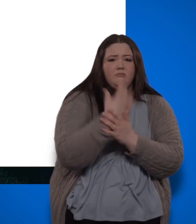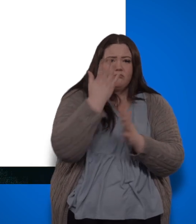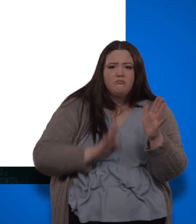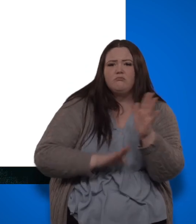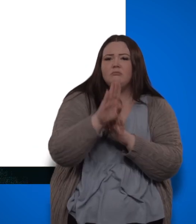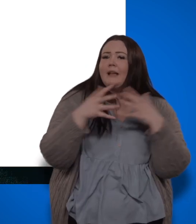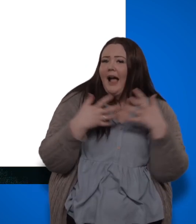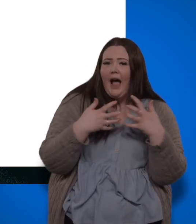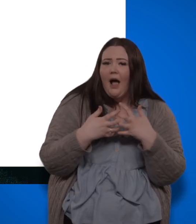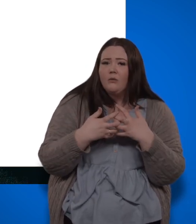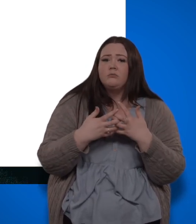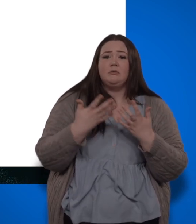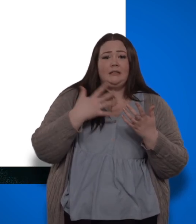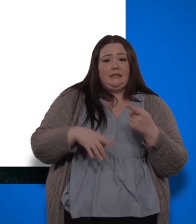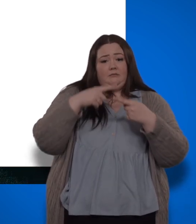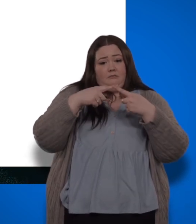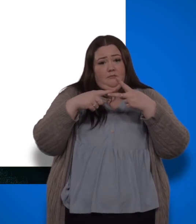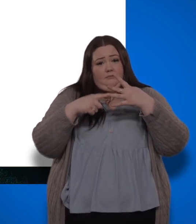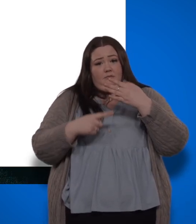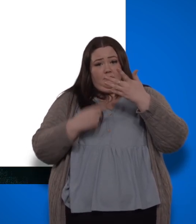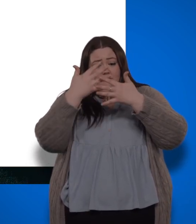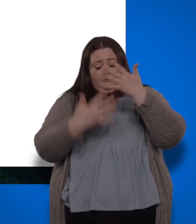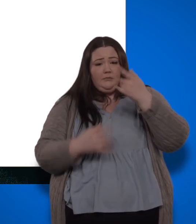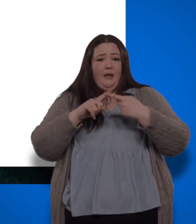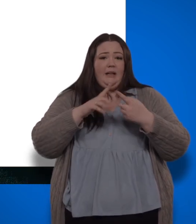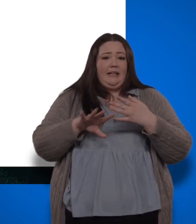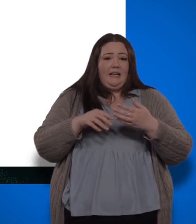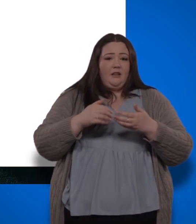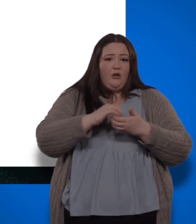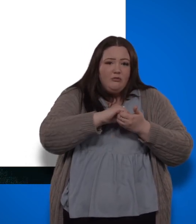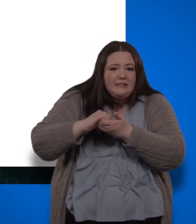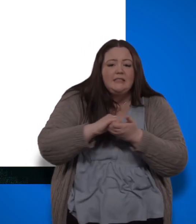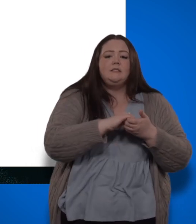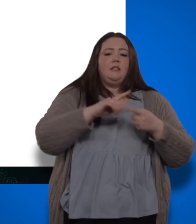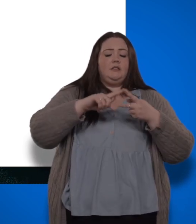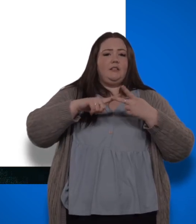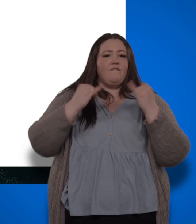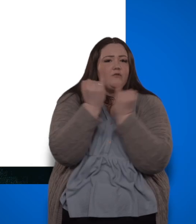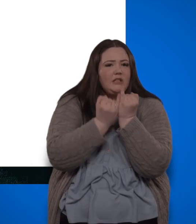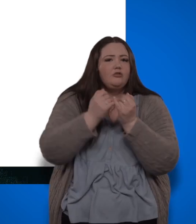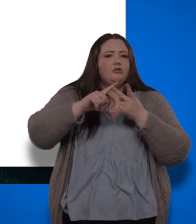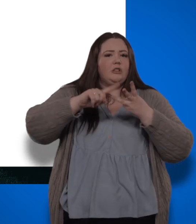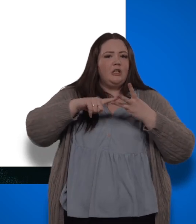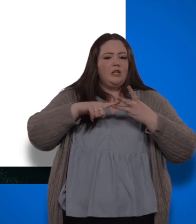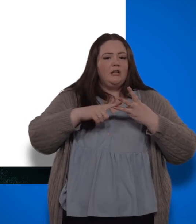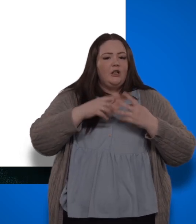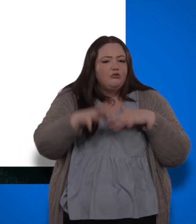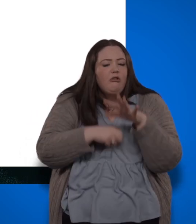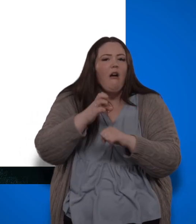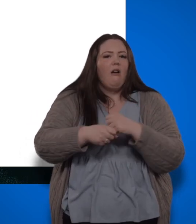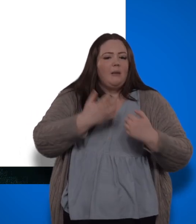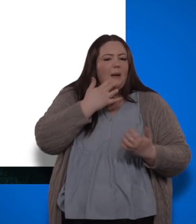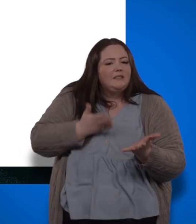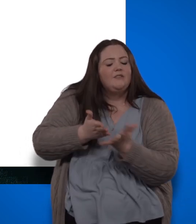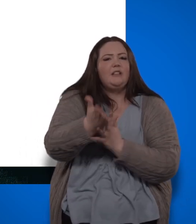need resistance, friction, struggle, perseverance, frustration, pain.